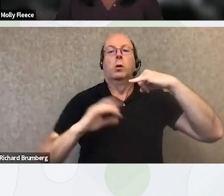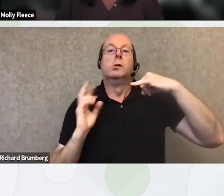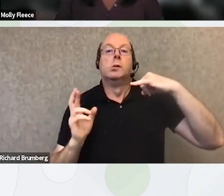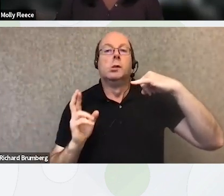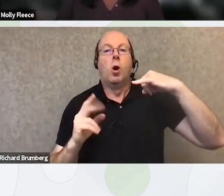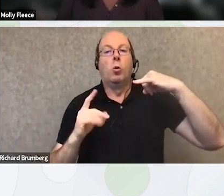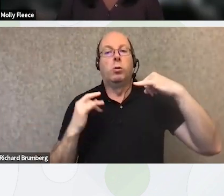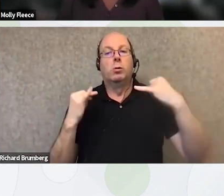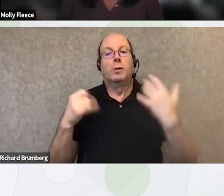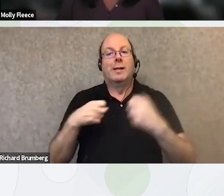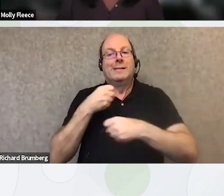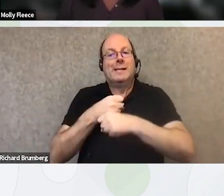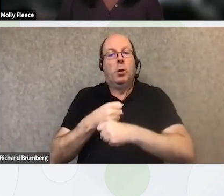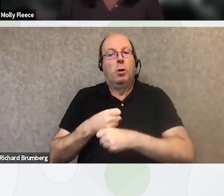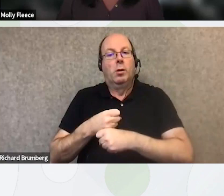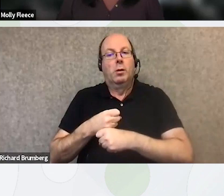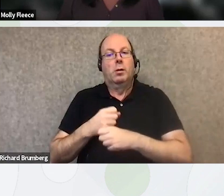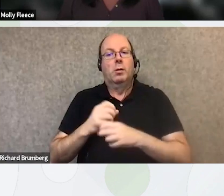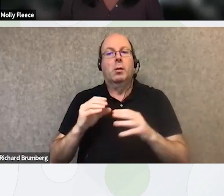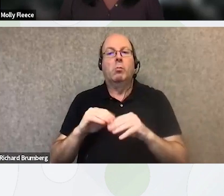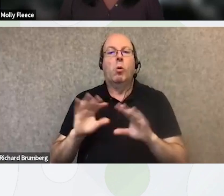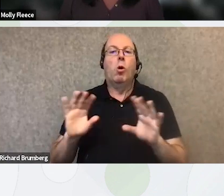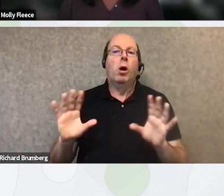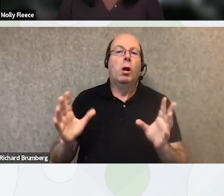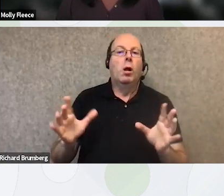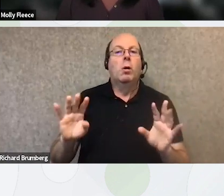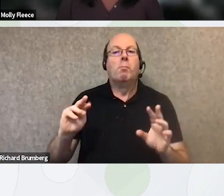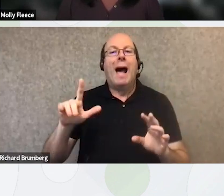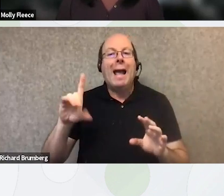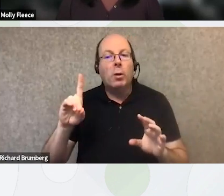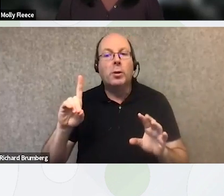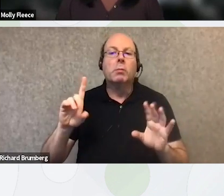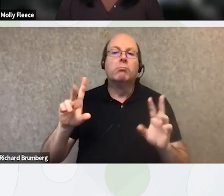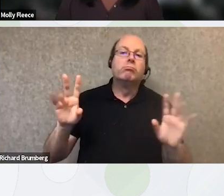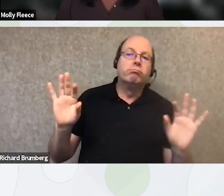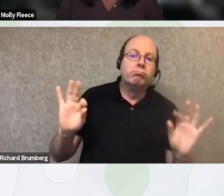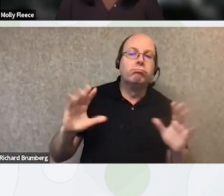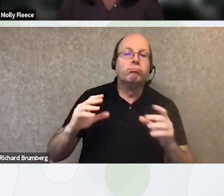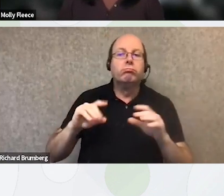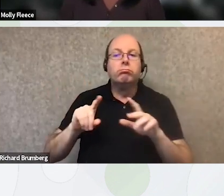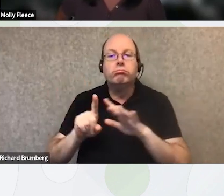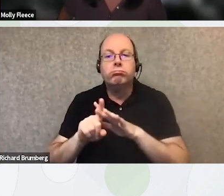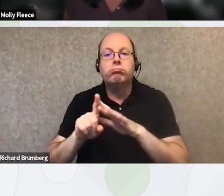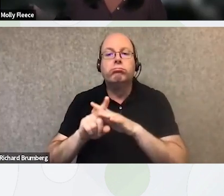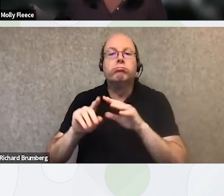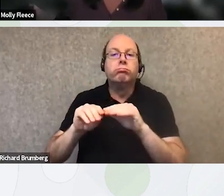this season, maybe we're looking at more of a mild season, but we will see how things go along.